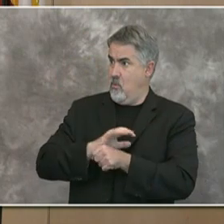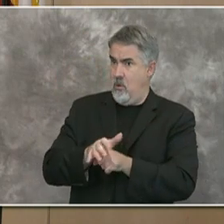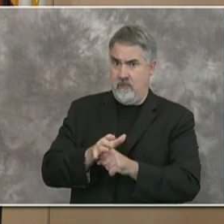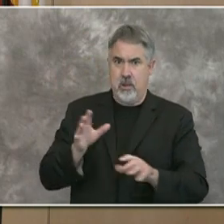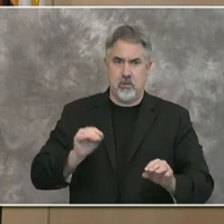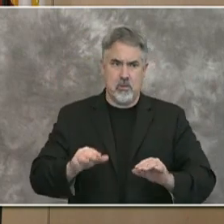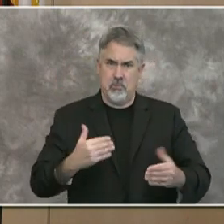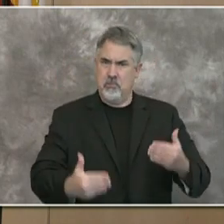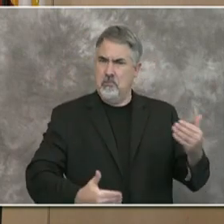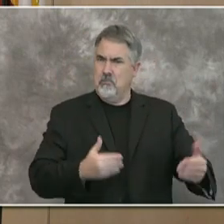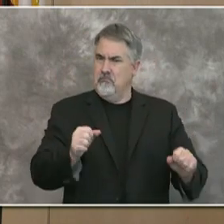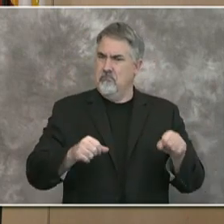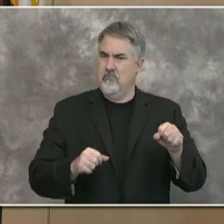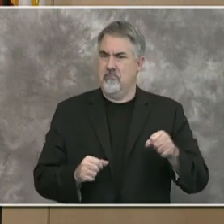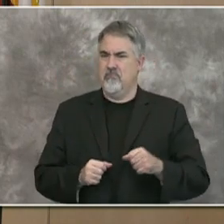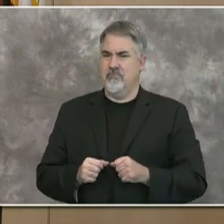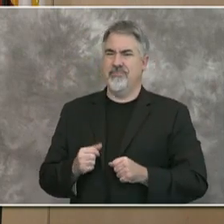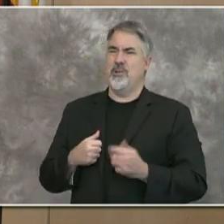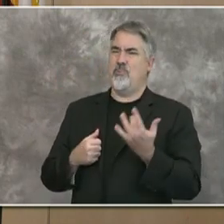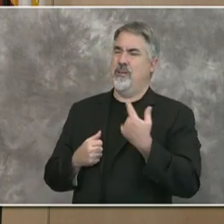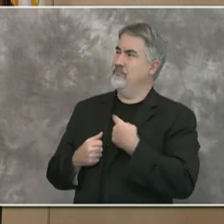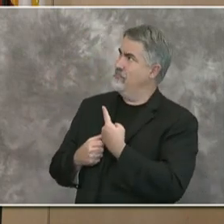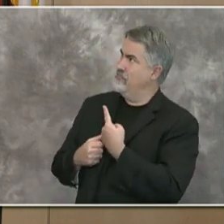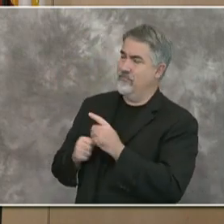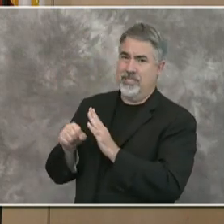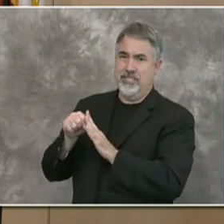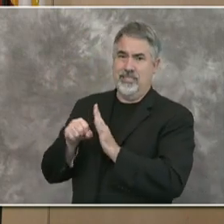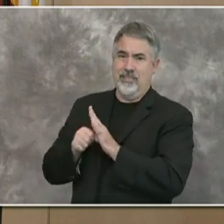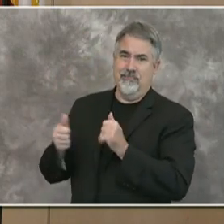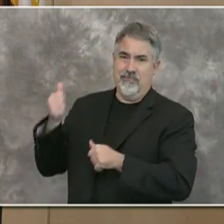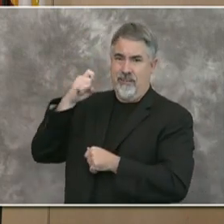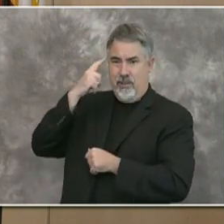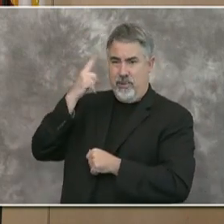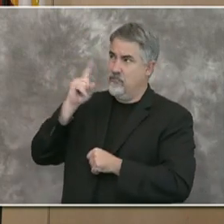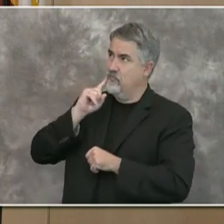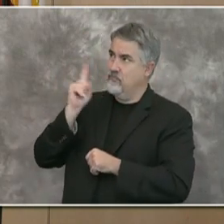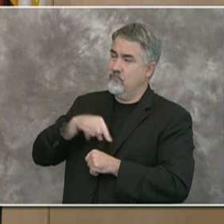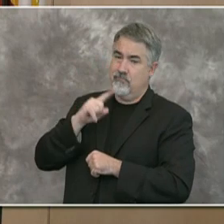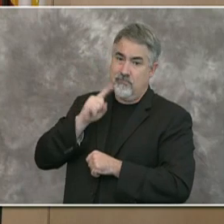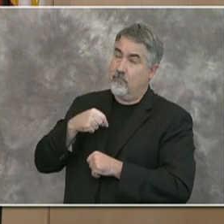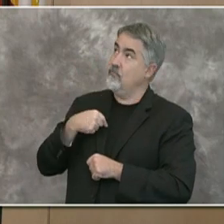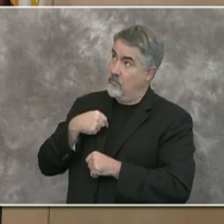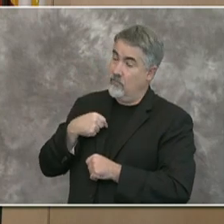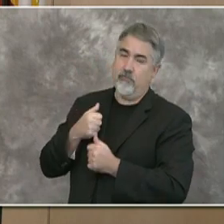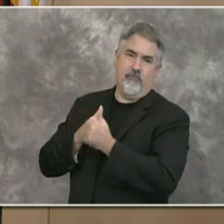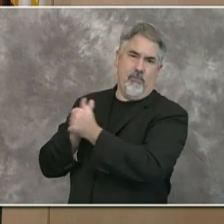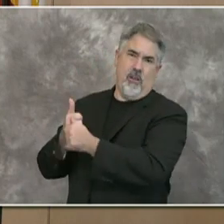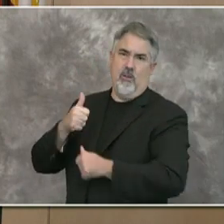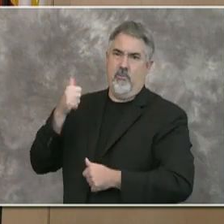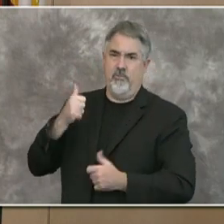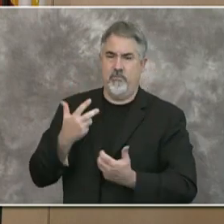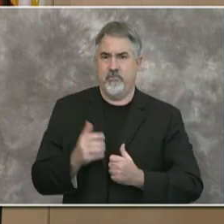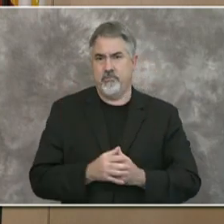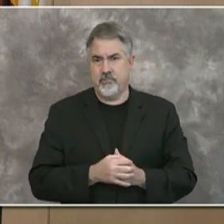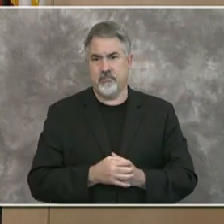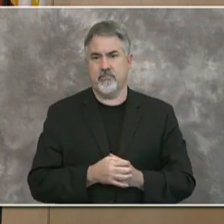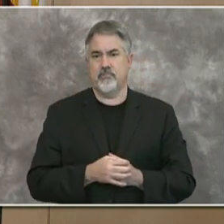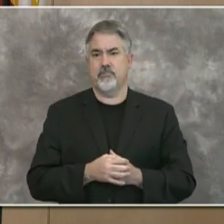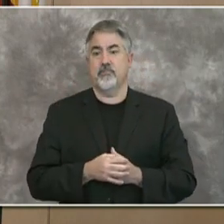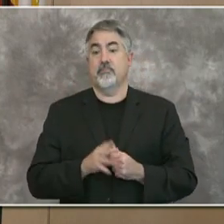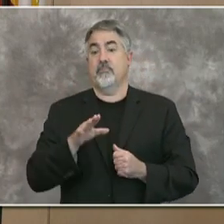to get further directions from the state, so we do not have that at this point. We will, as far as we know